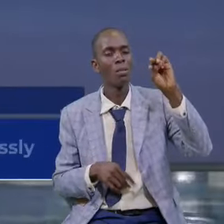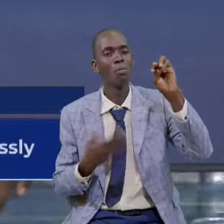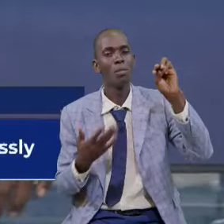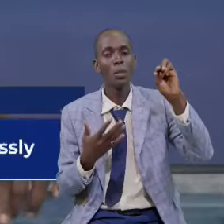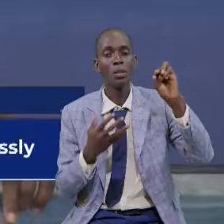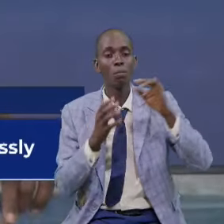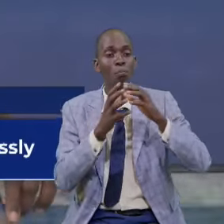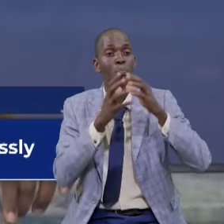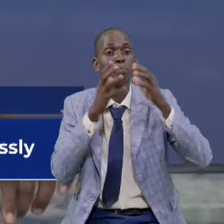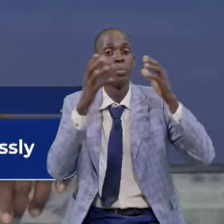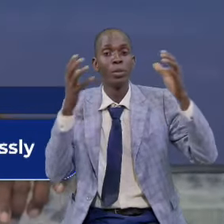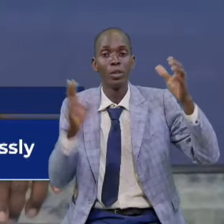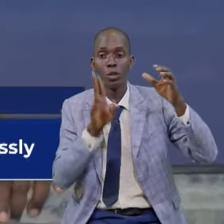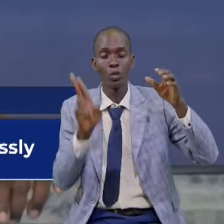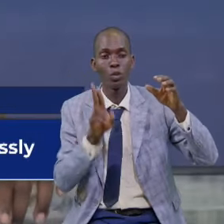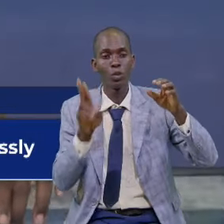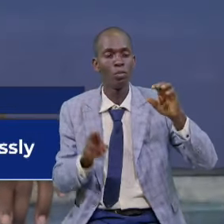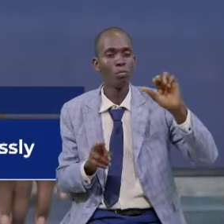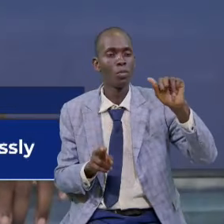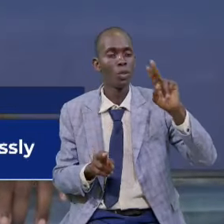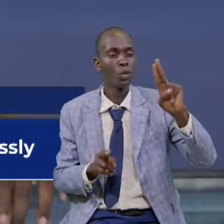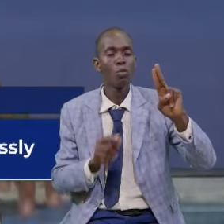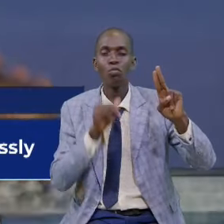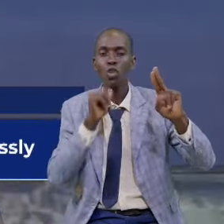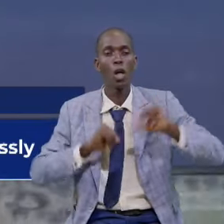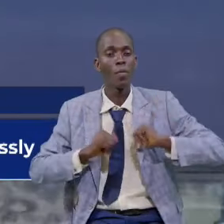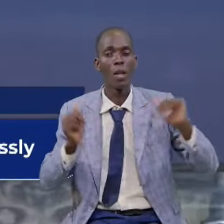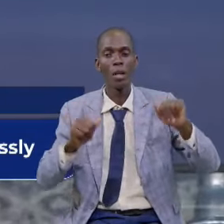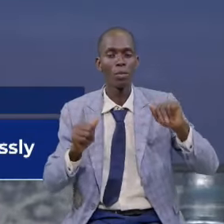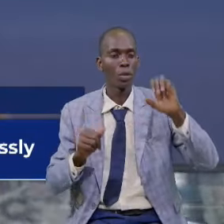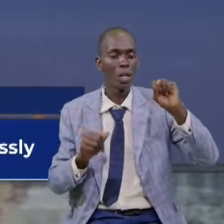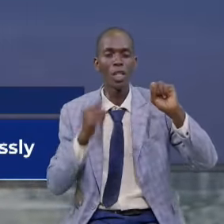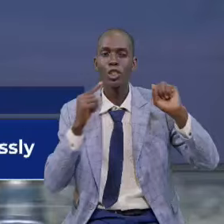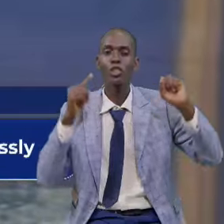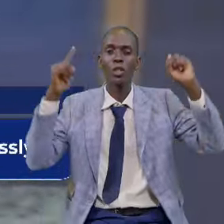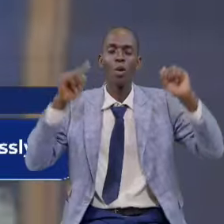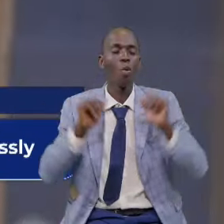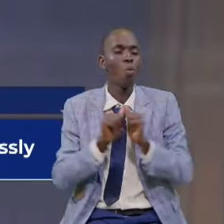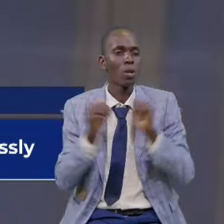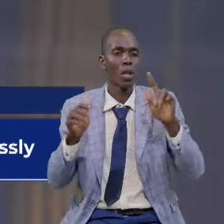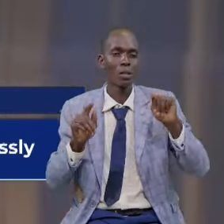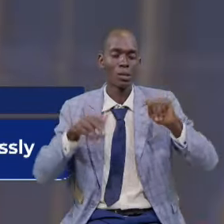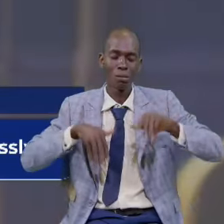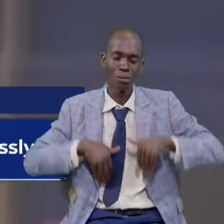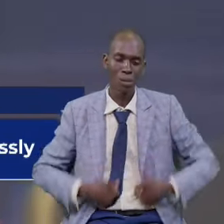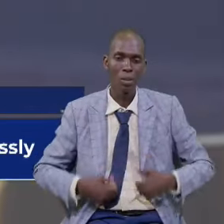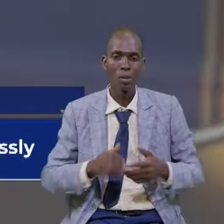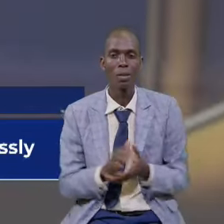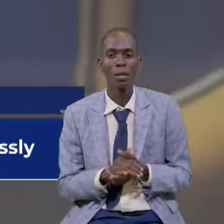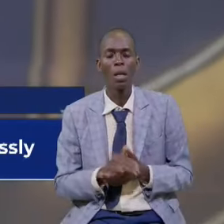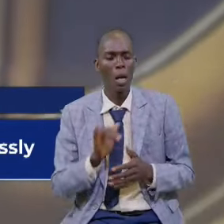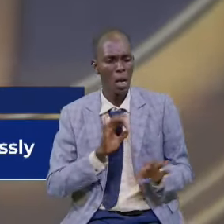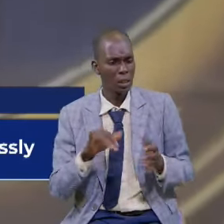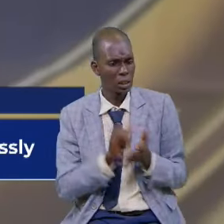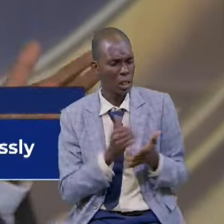undeniable success tirelessly. The thing you said, I did that before I succeeded. I need to